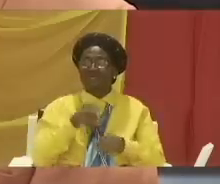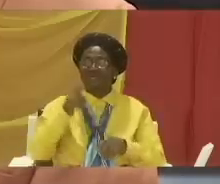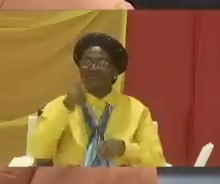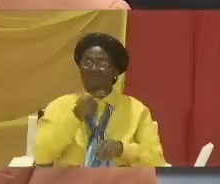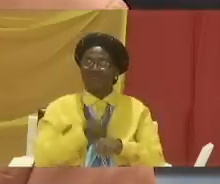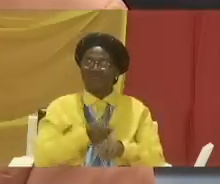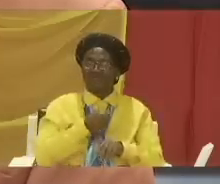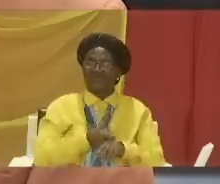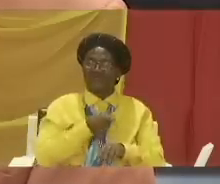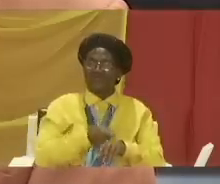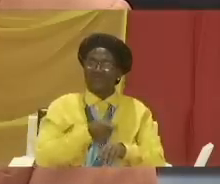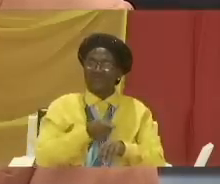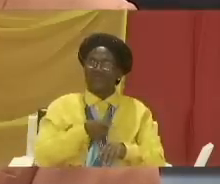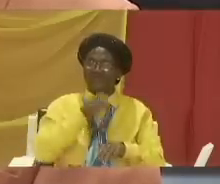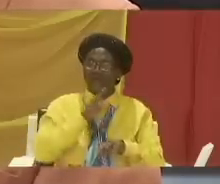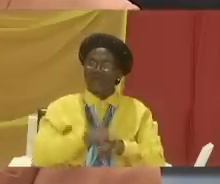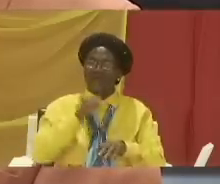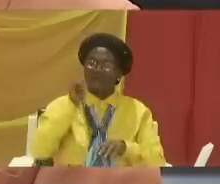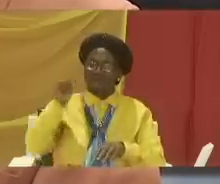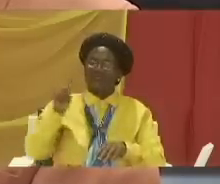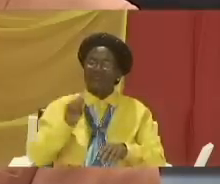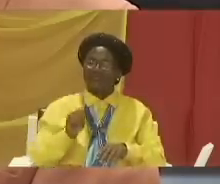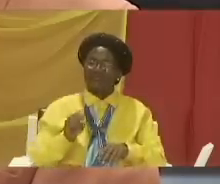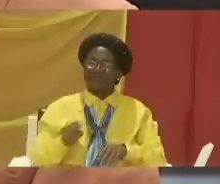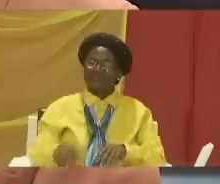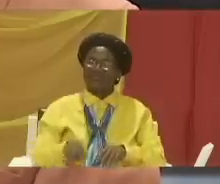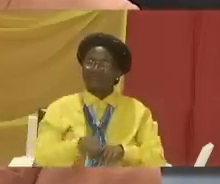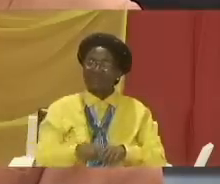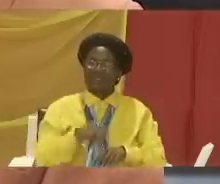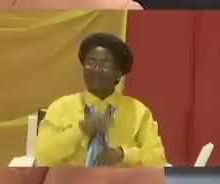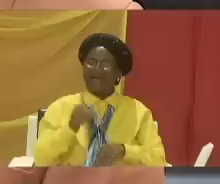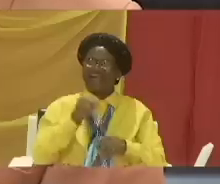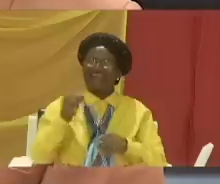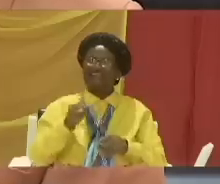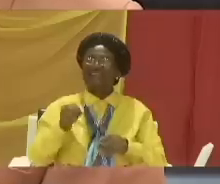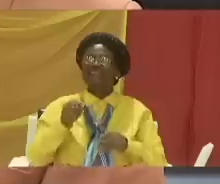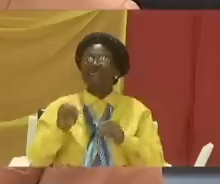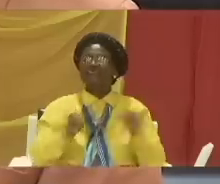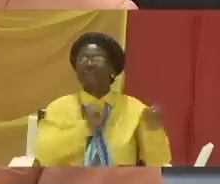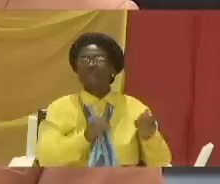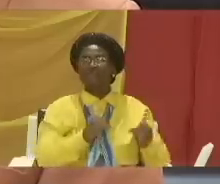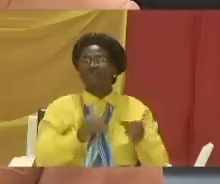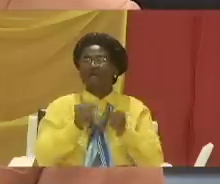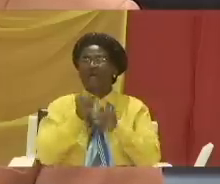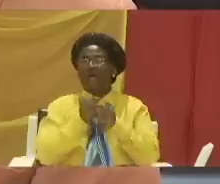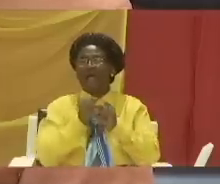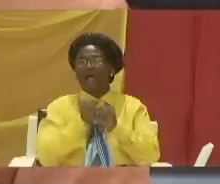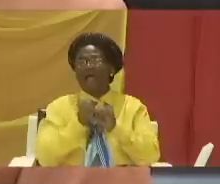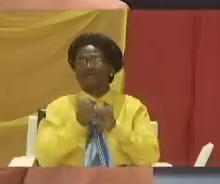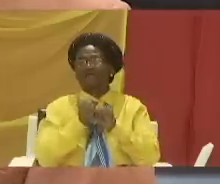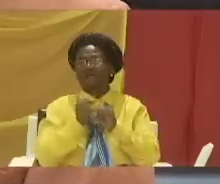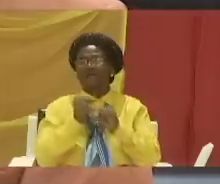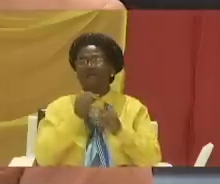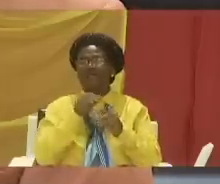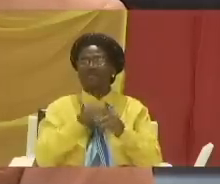piece of iron inside the bone, inside the leg.